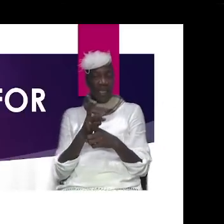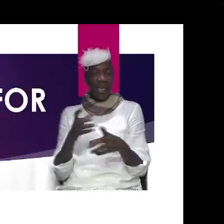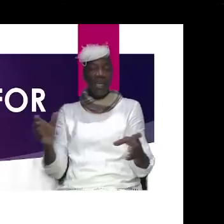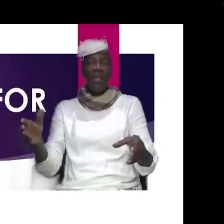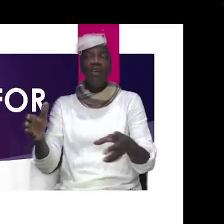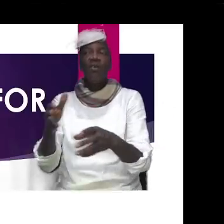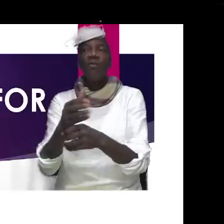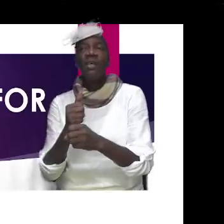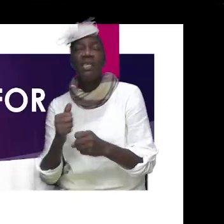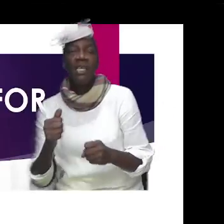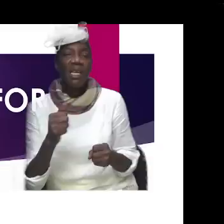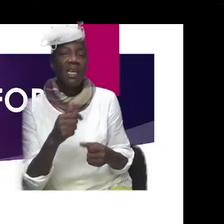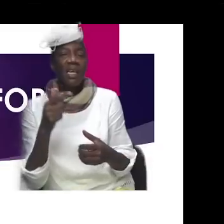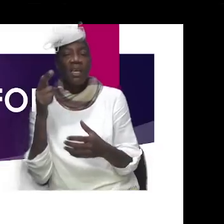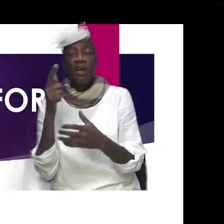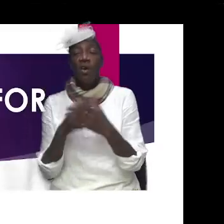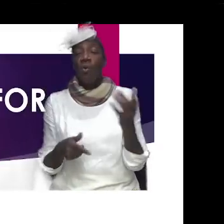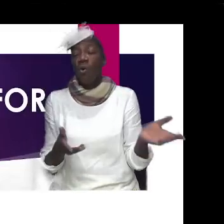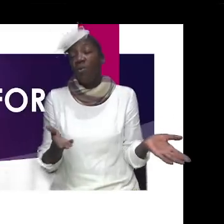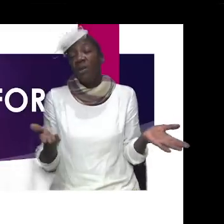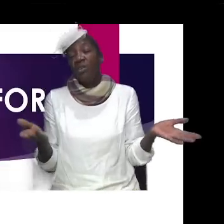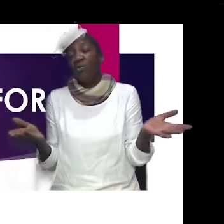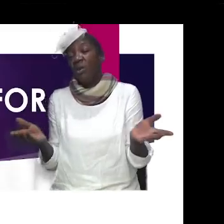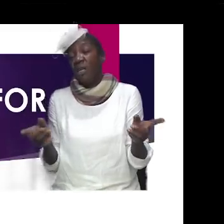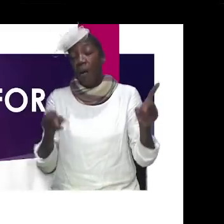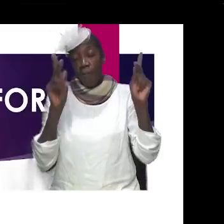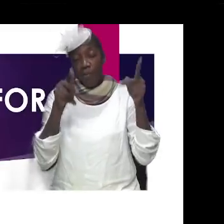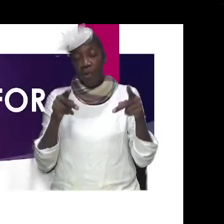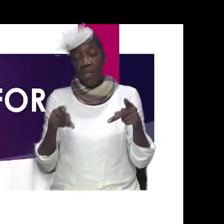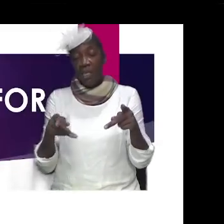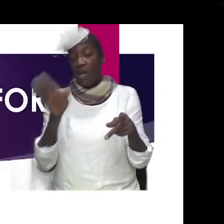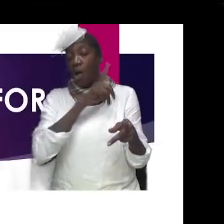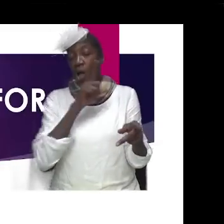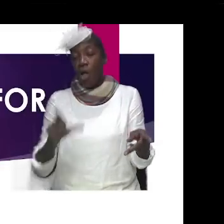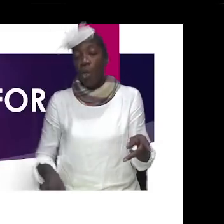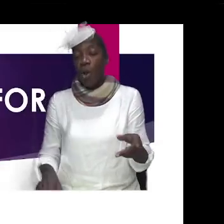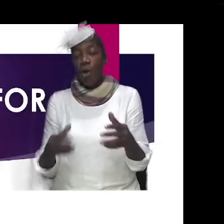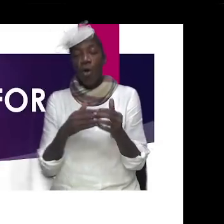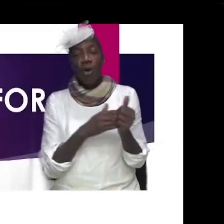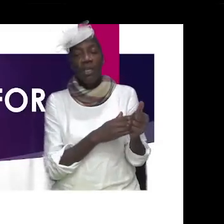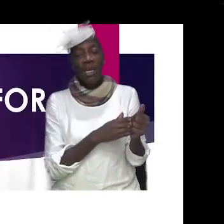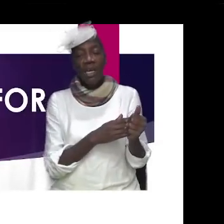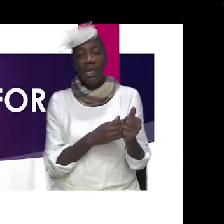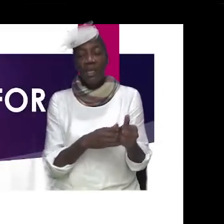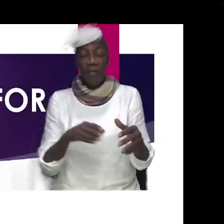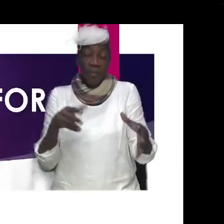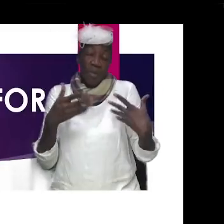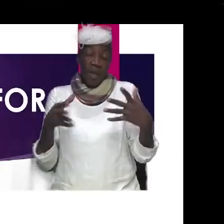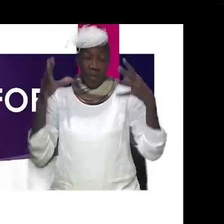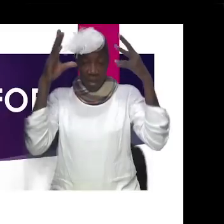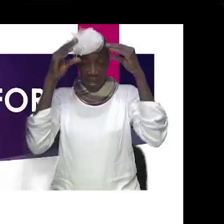what we are doing and putting it into the hands of the Lord Jesus. If we are going to teach a Sunday school class,